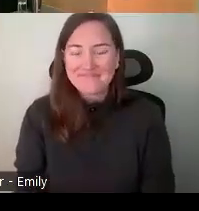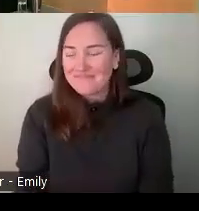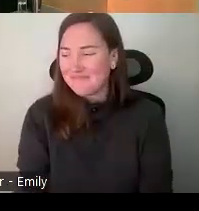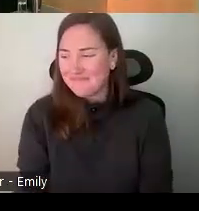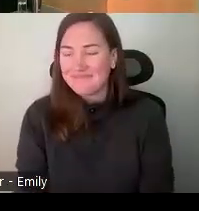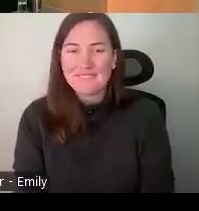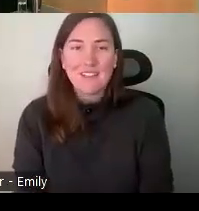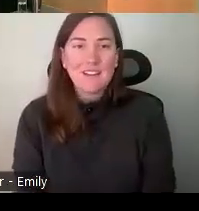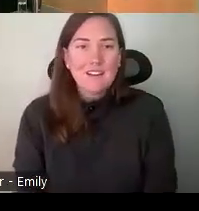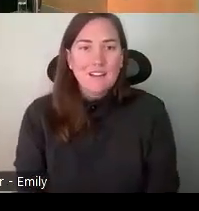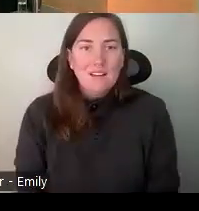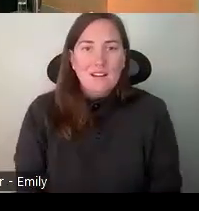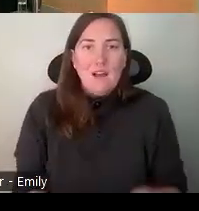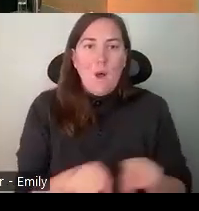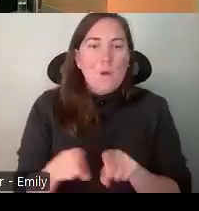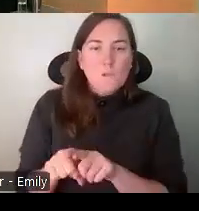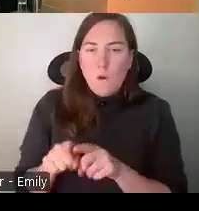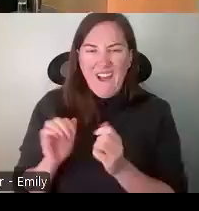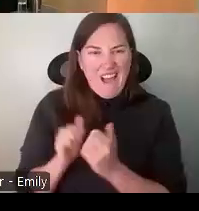and the associations with symptoms.